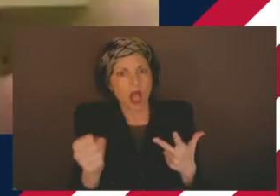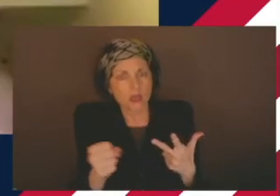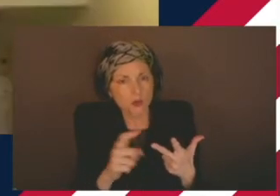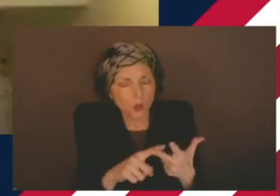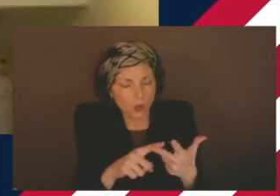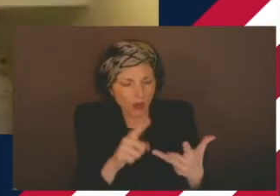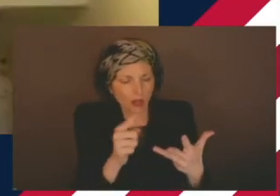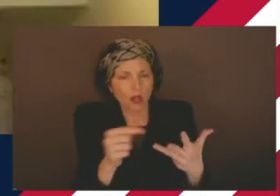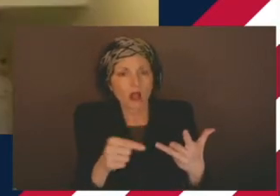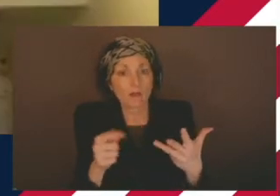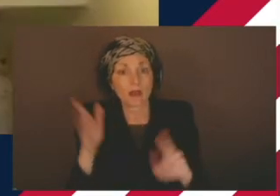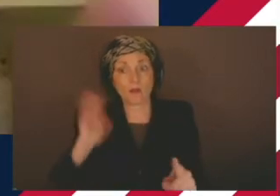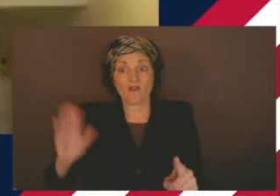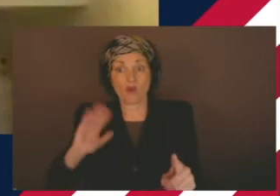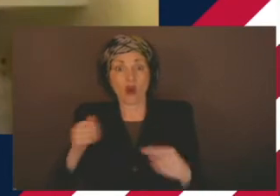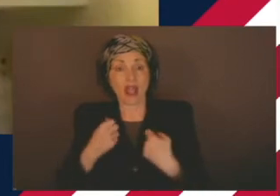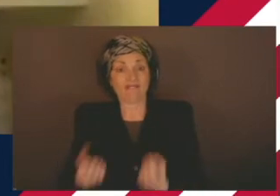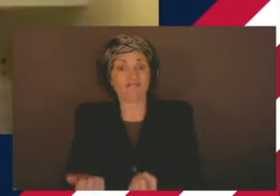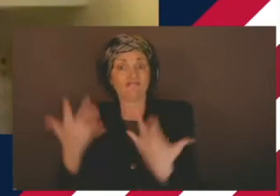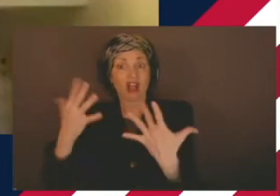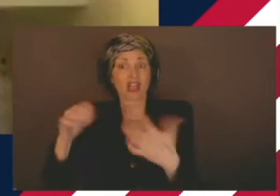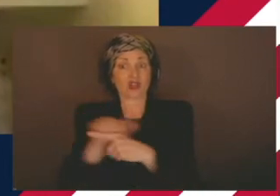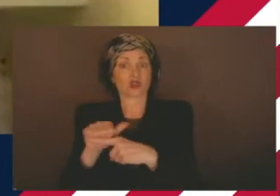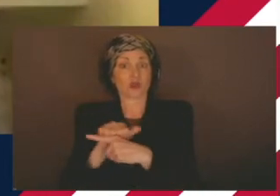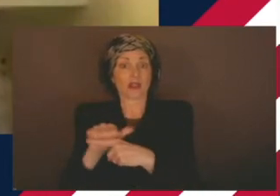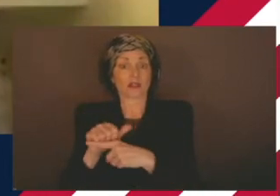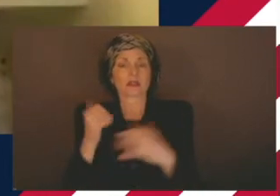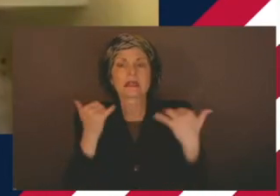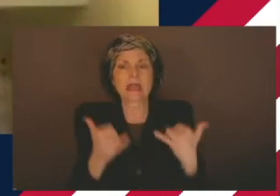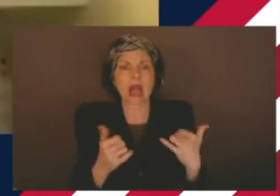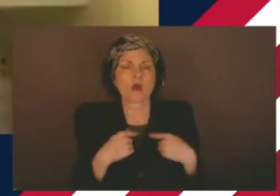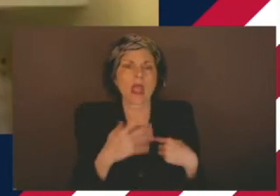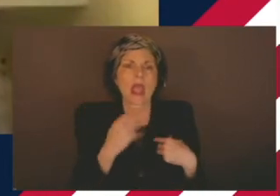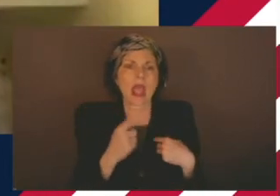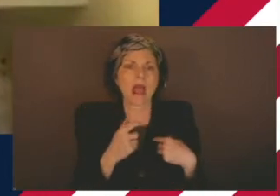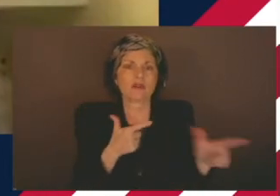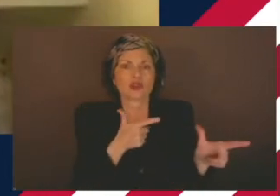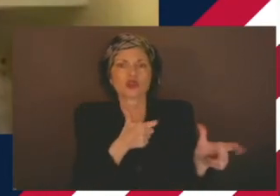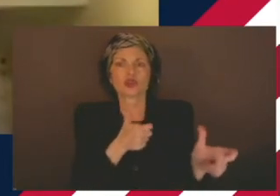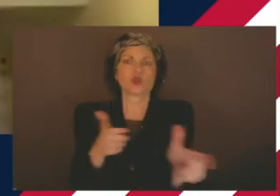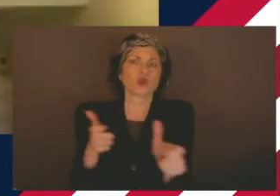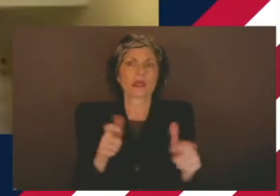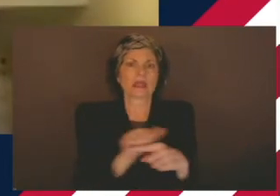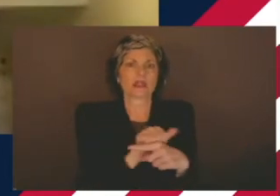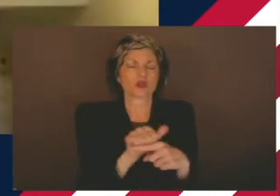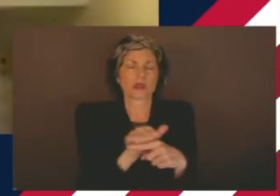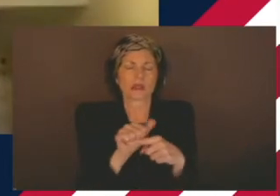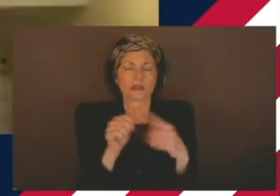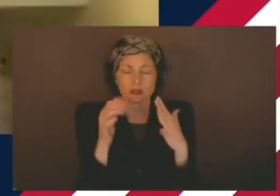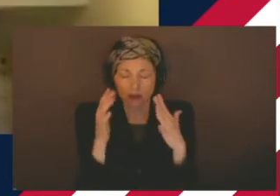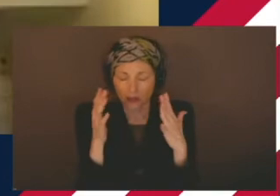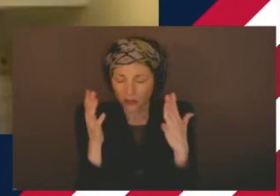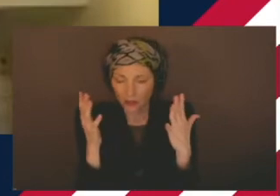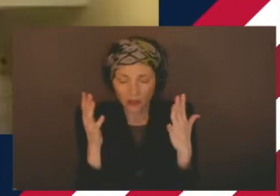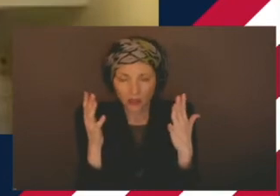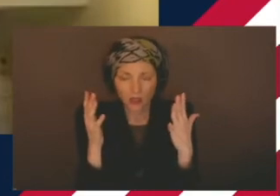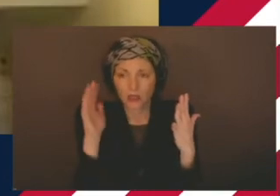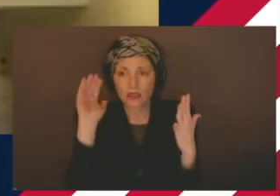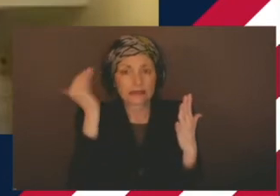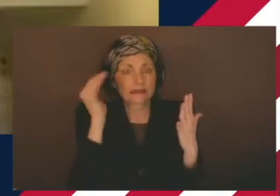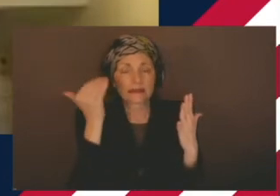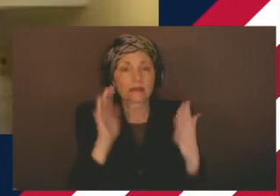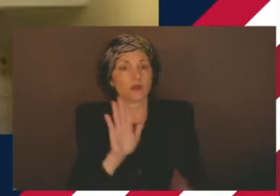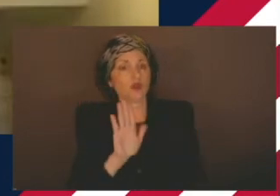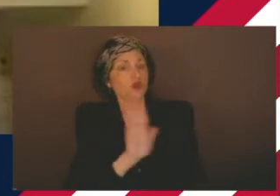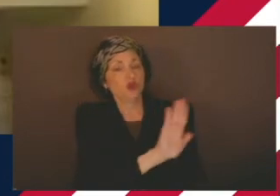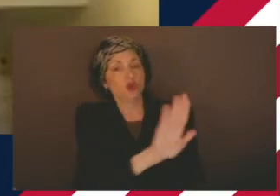fire drills, now they're having mass shooting drills. I mean, it just seems to me that you and your generation have had